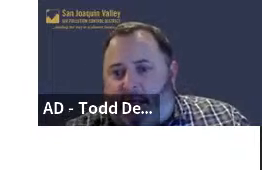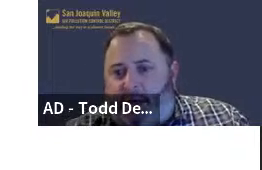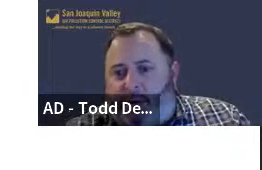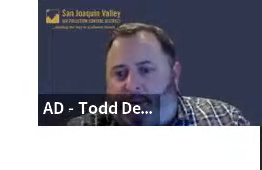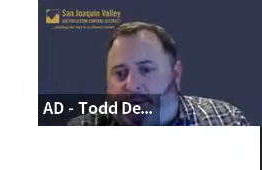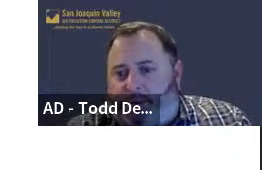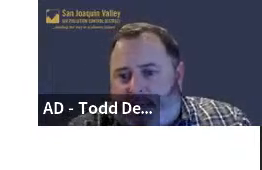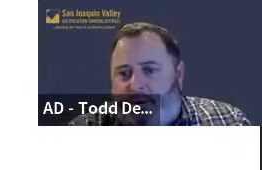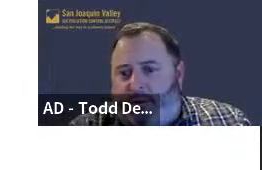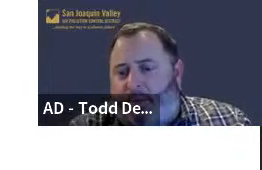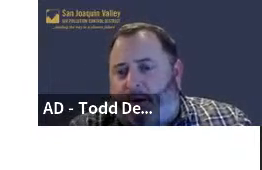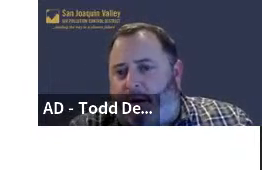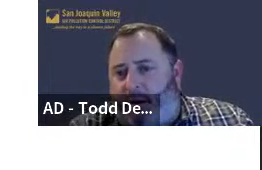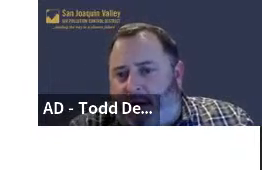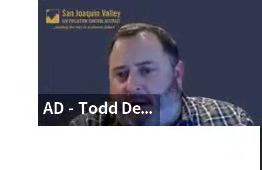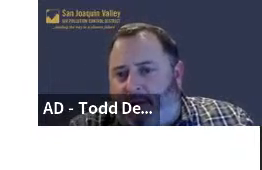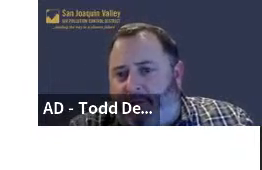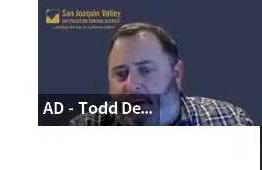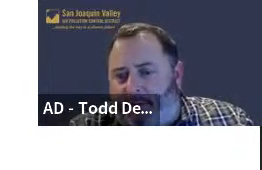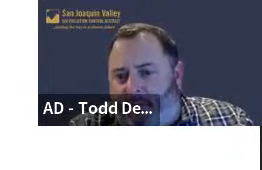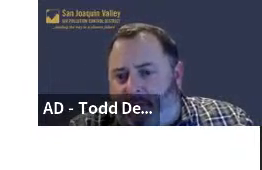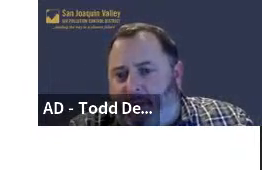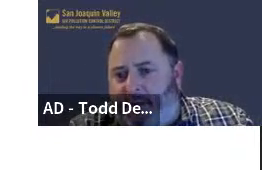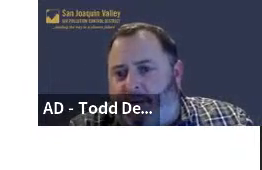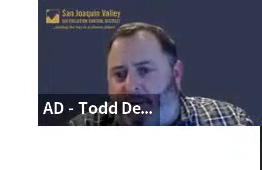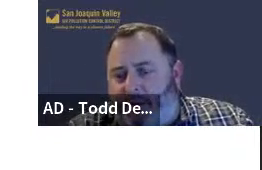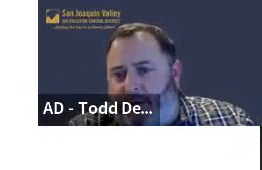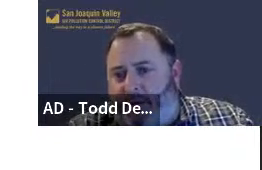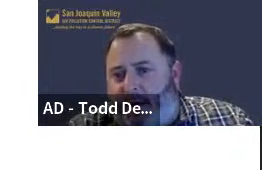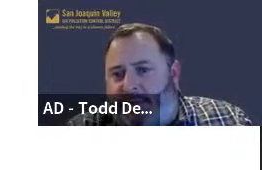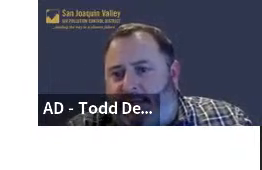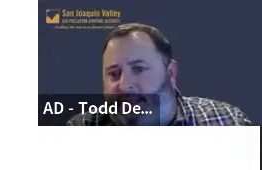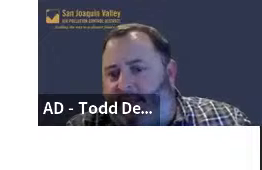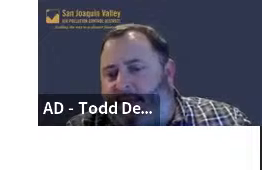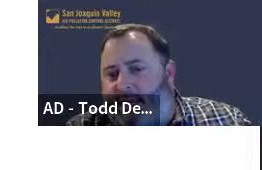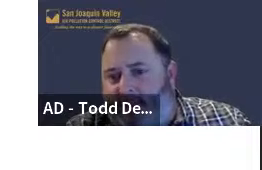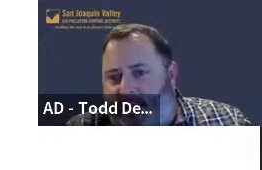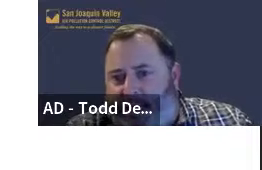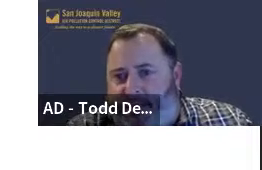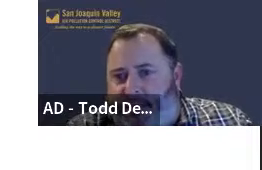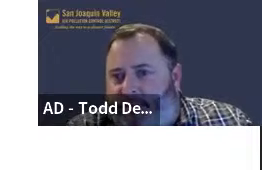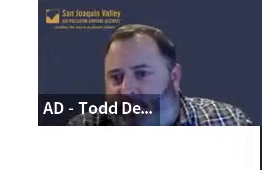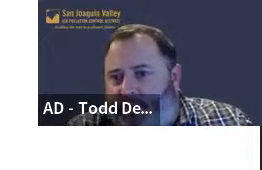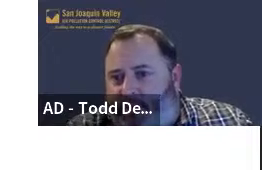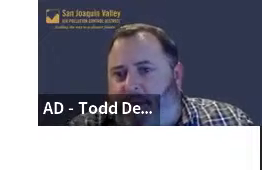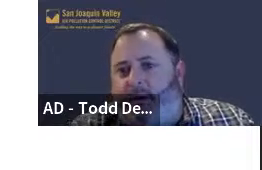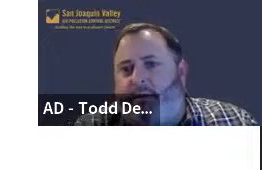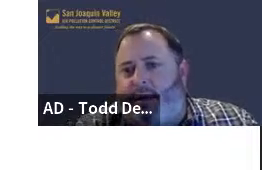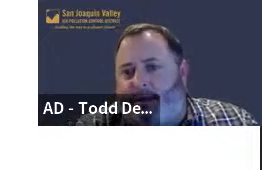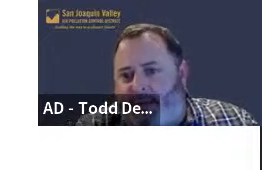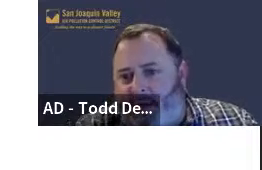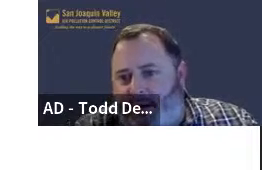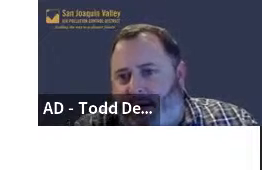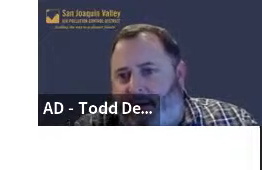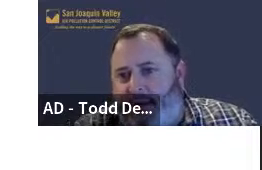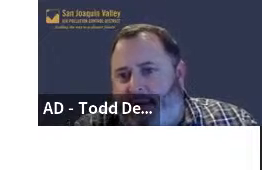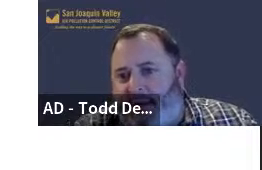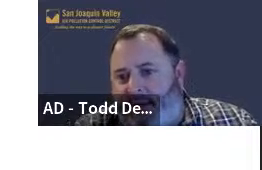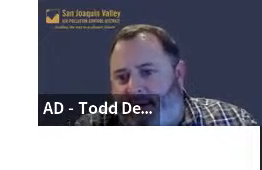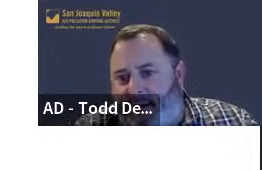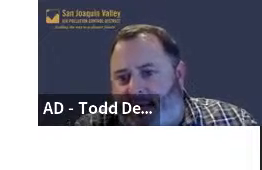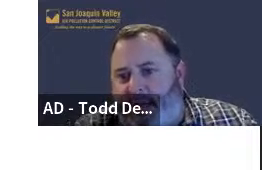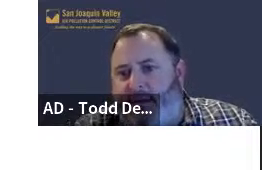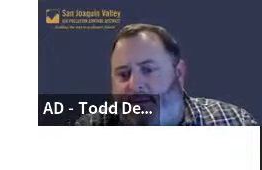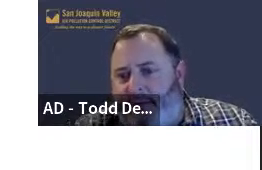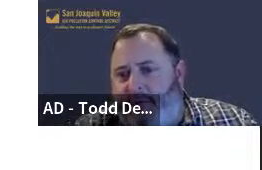and a huge part of what we do during the process is education. We want to make sure